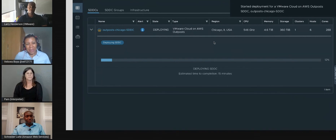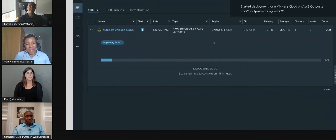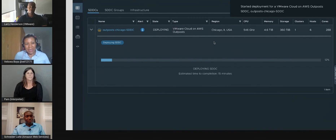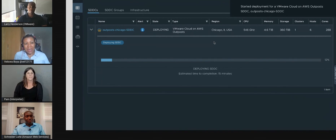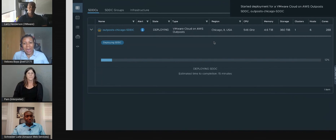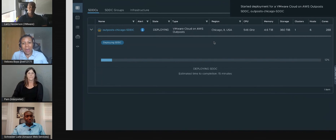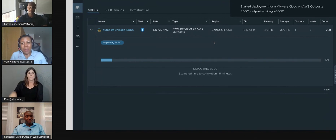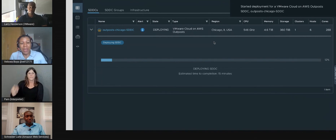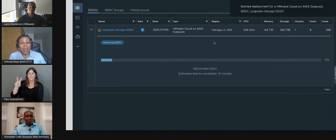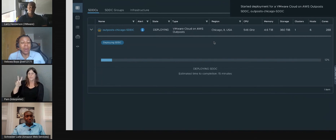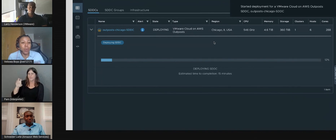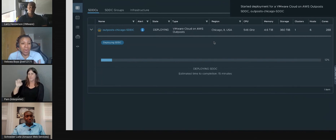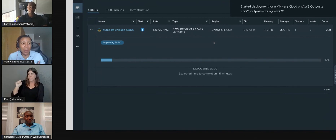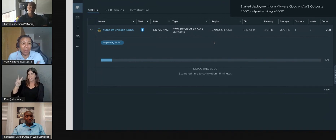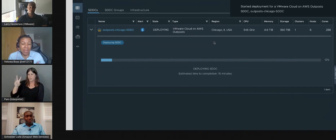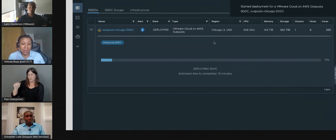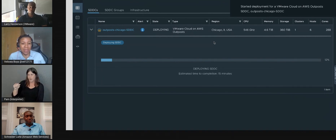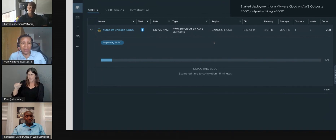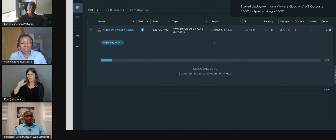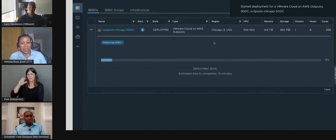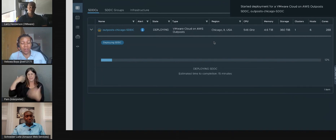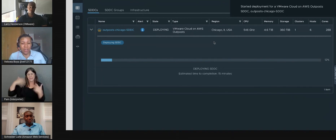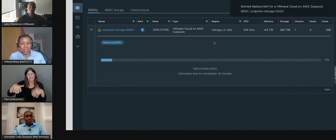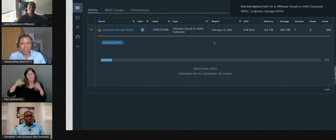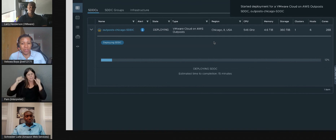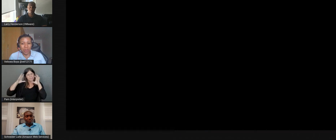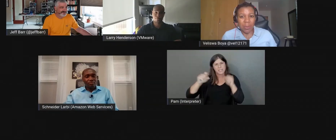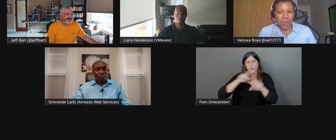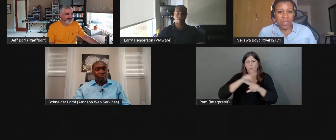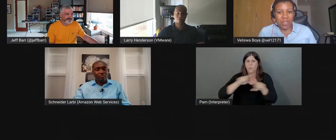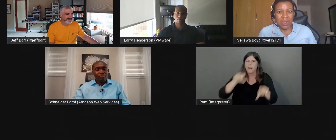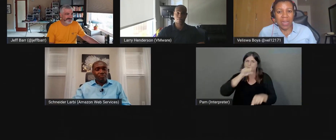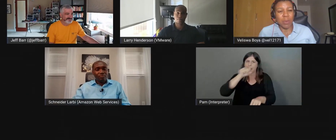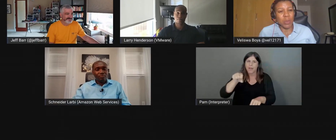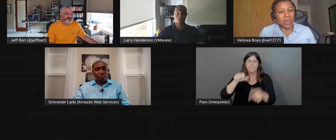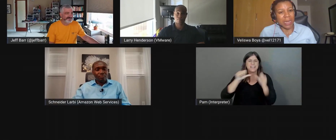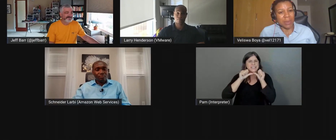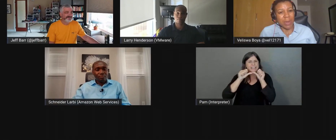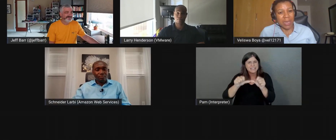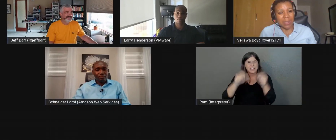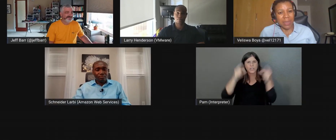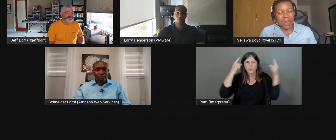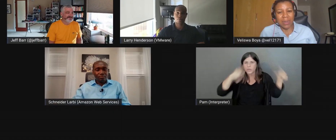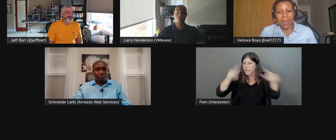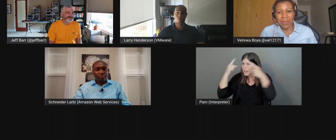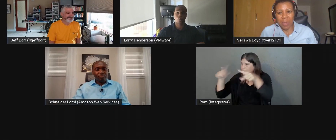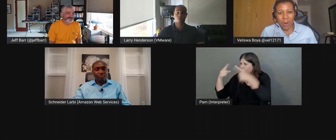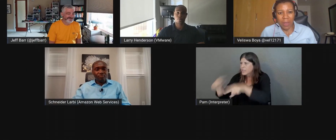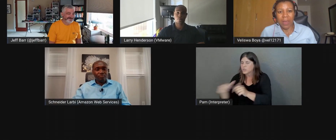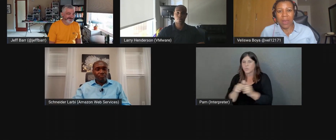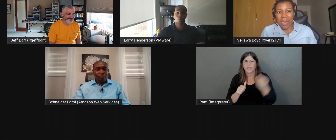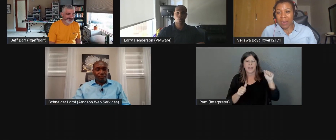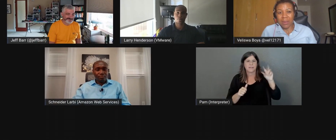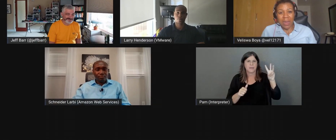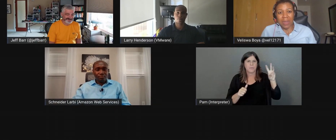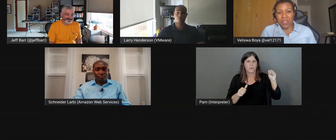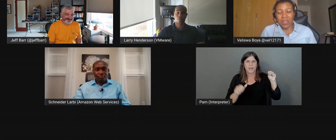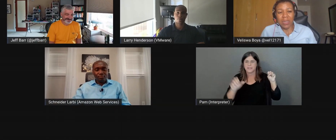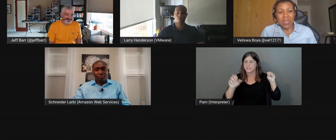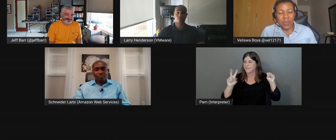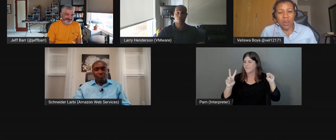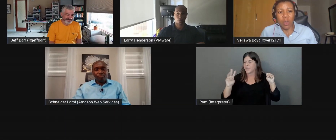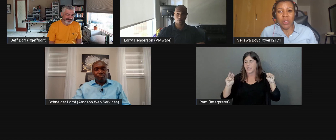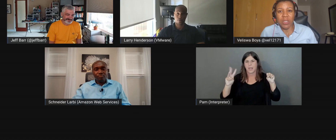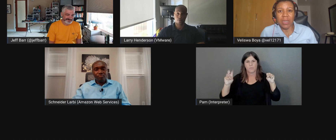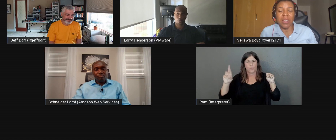That's amazing. What I'm loving is a continued collaboration between AWS and VMware, and just